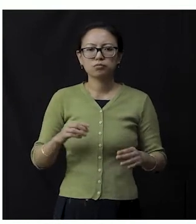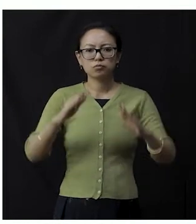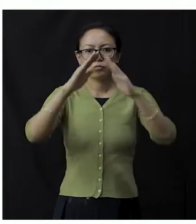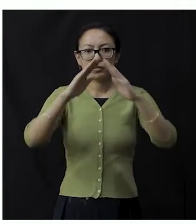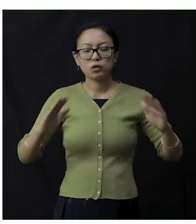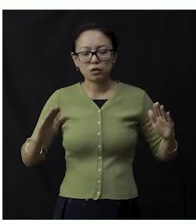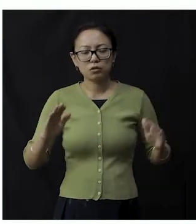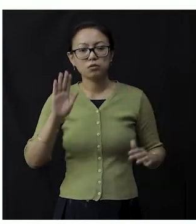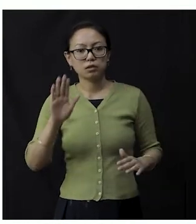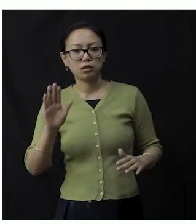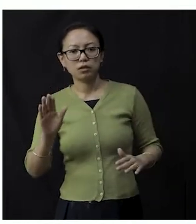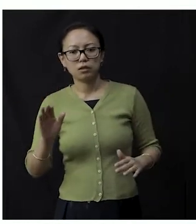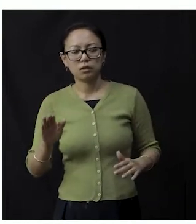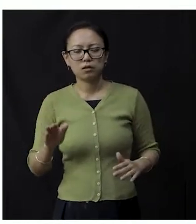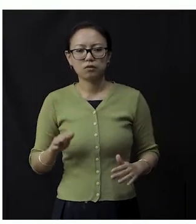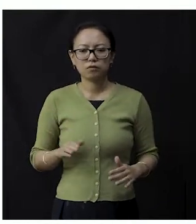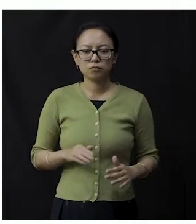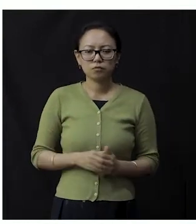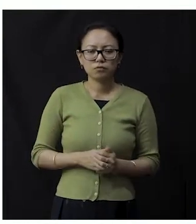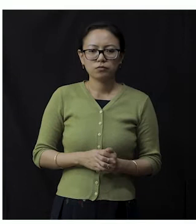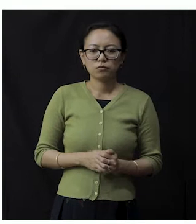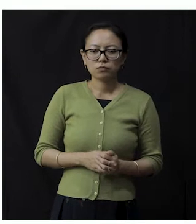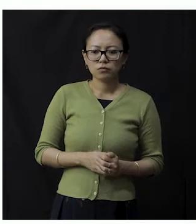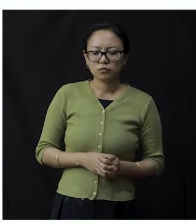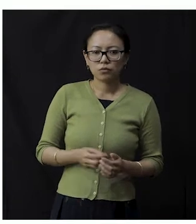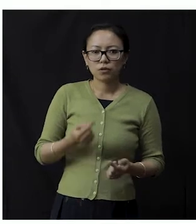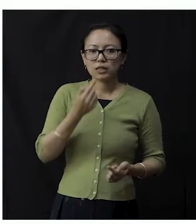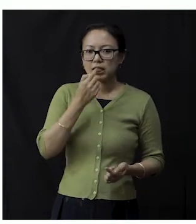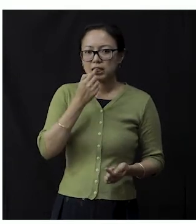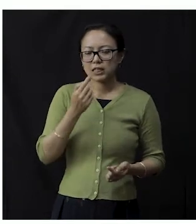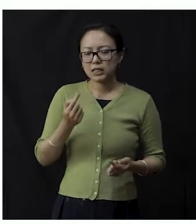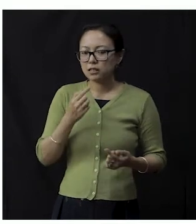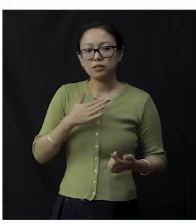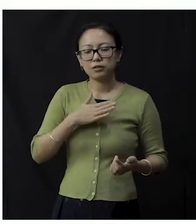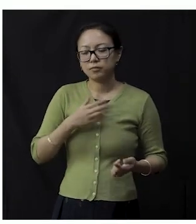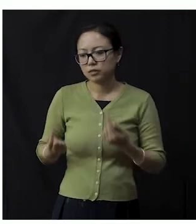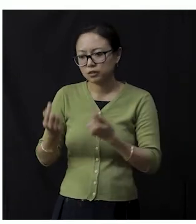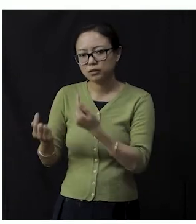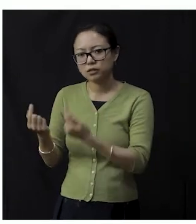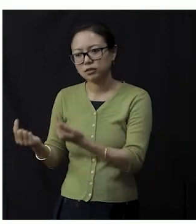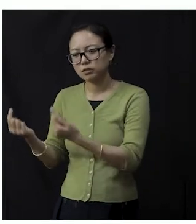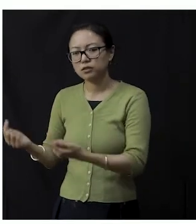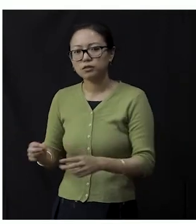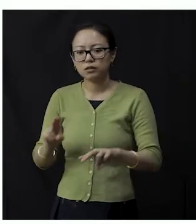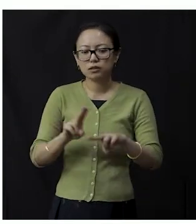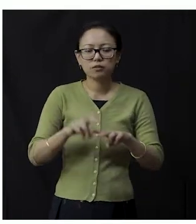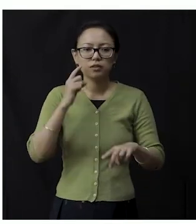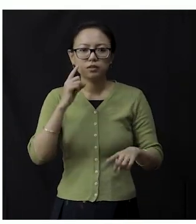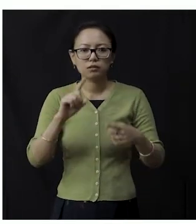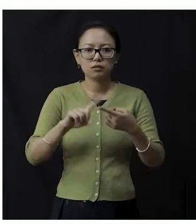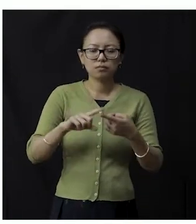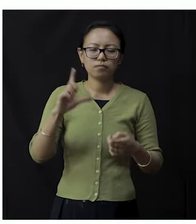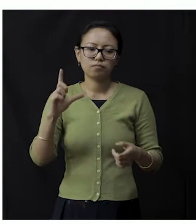and in their fields they grew potatoes and carrots and cabbages and all kind of other